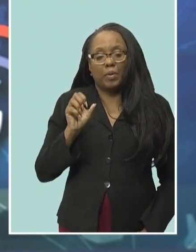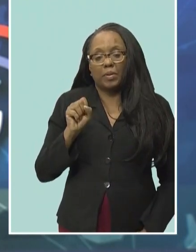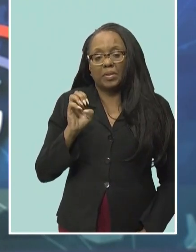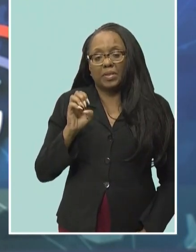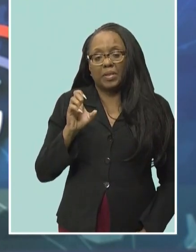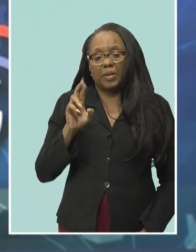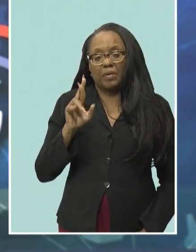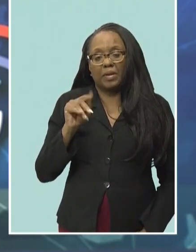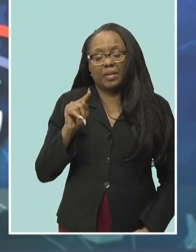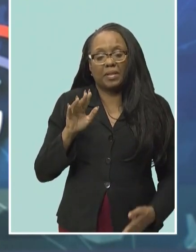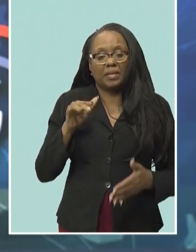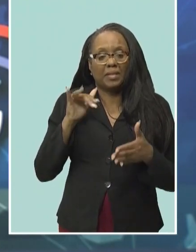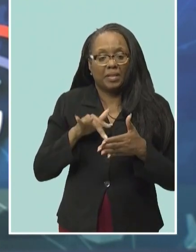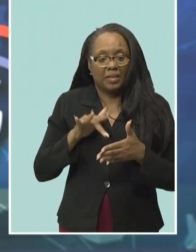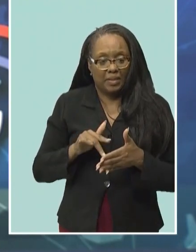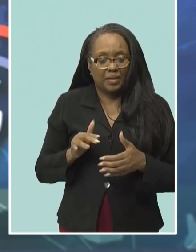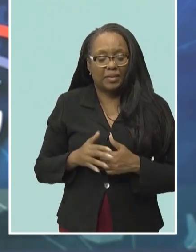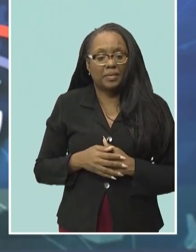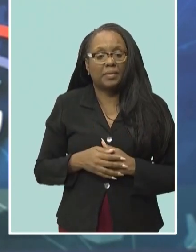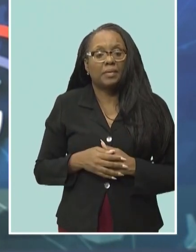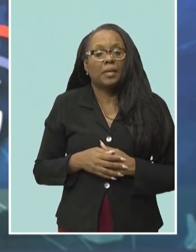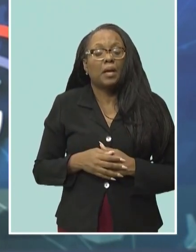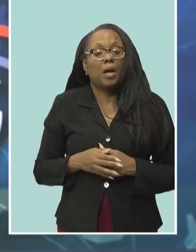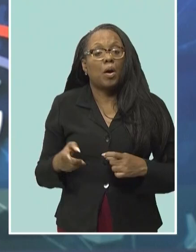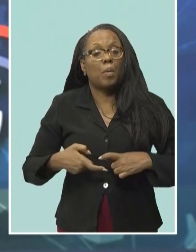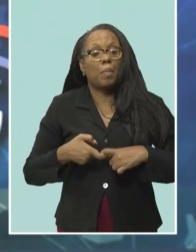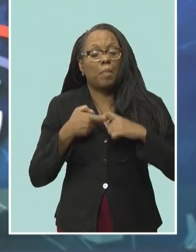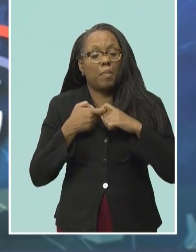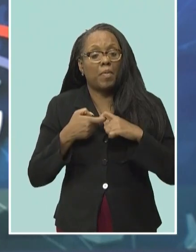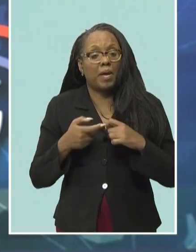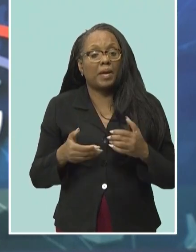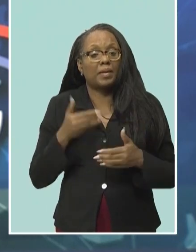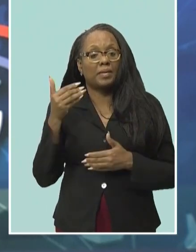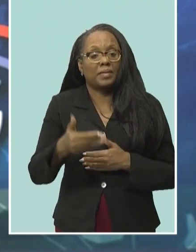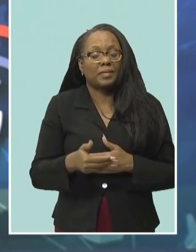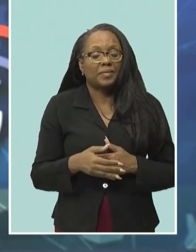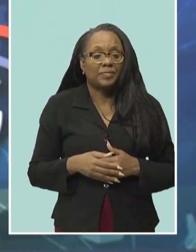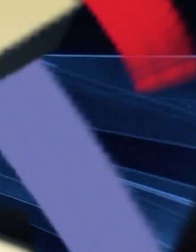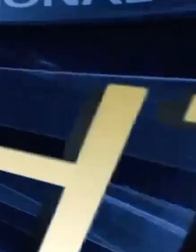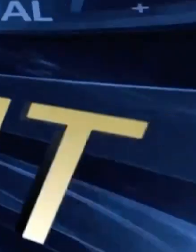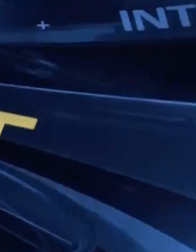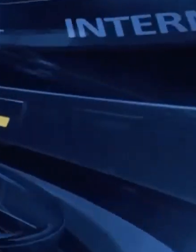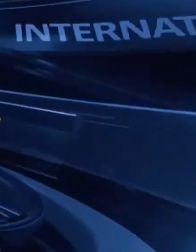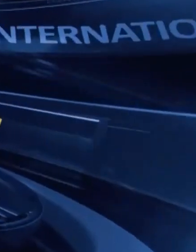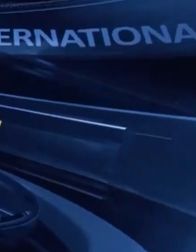Hill. Concern about an increase in violence in schools, that story and more when we return.